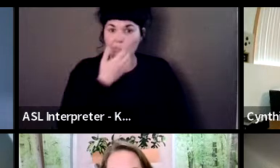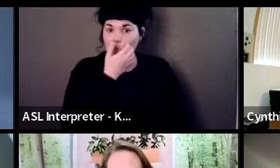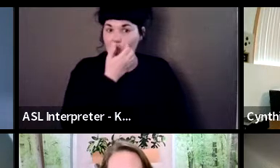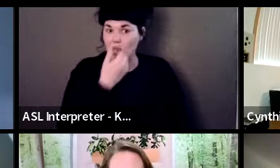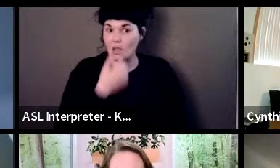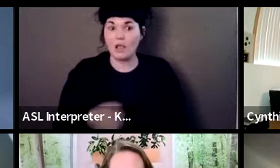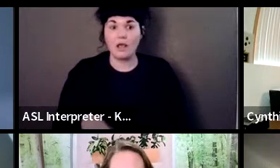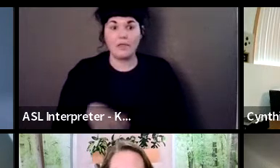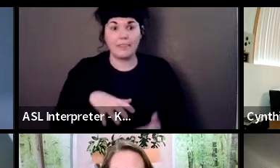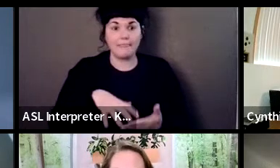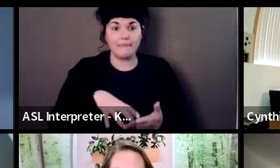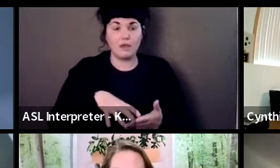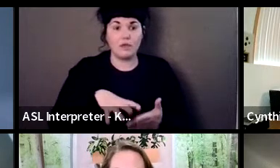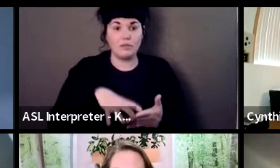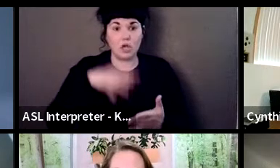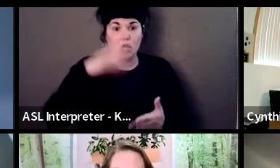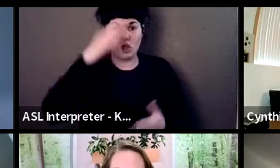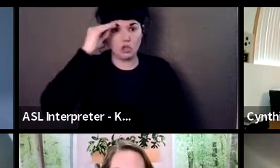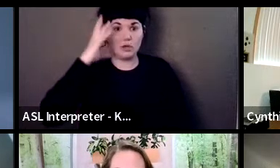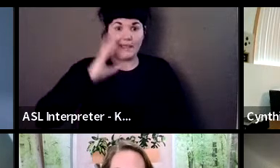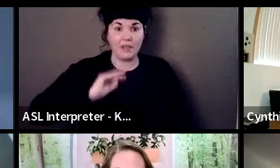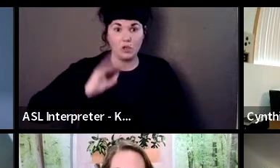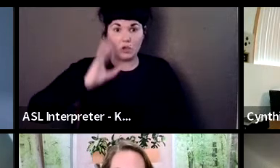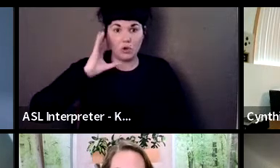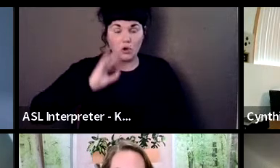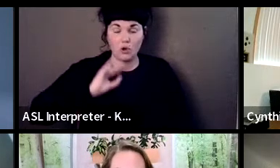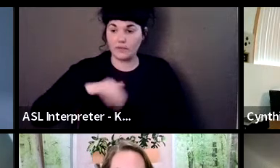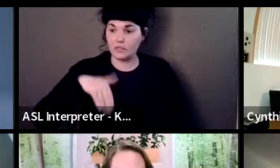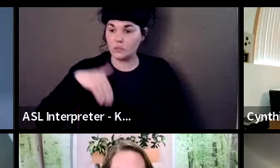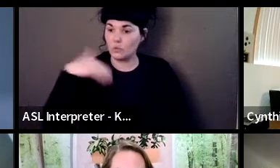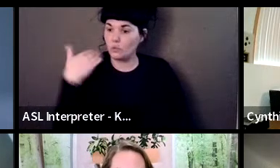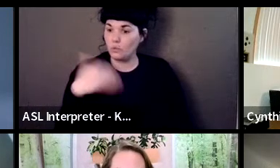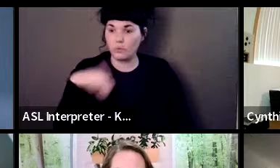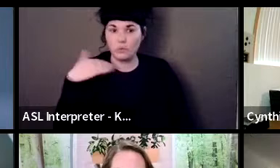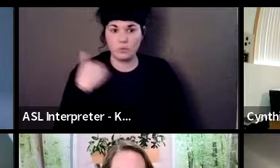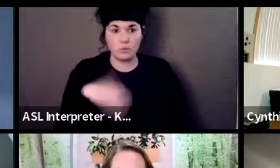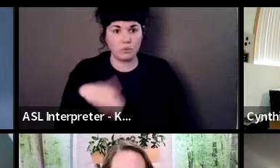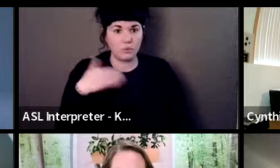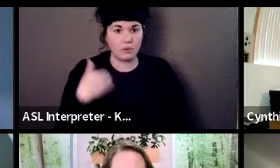The learning curve, as we all know, is substantial.